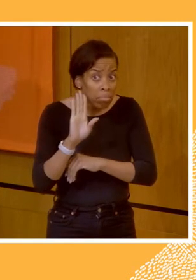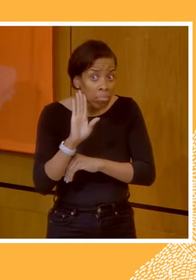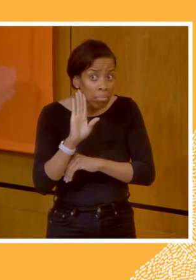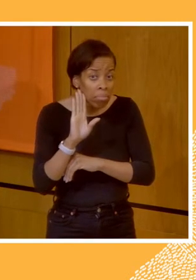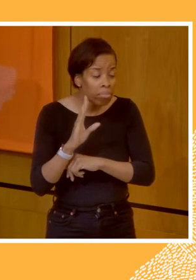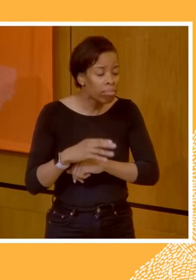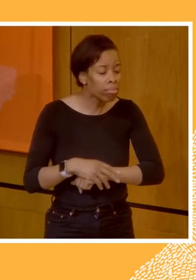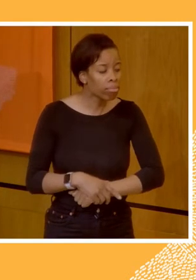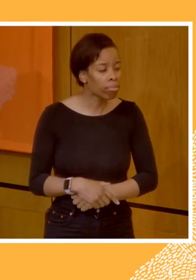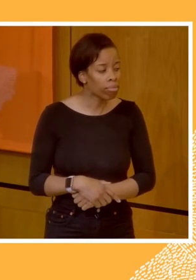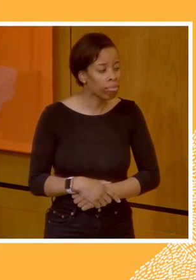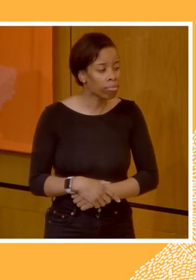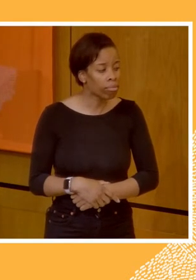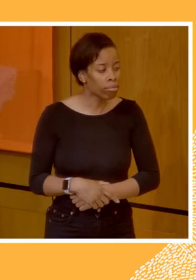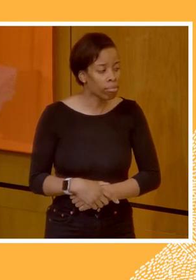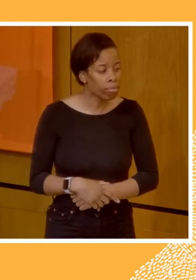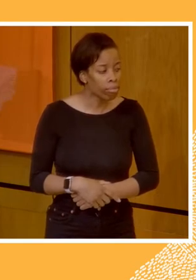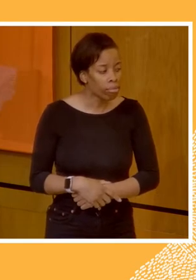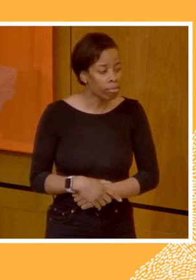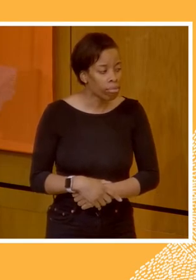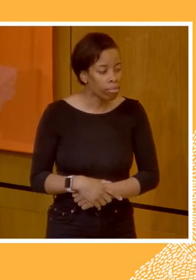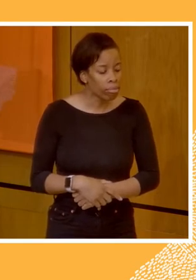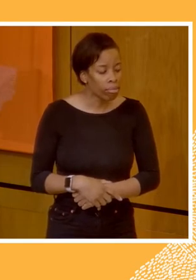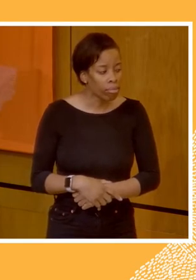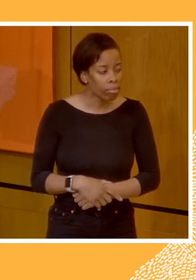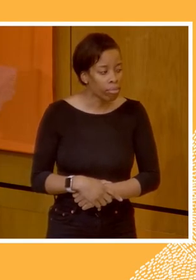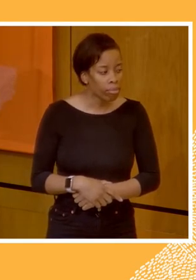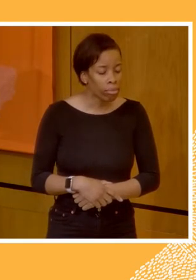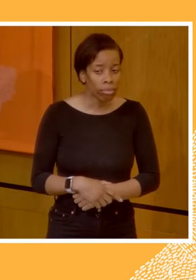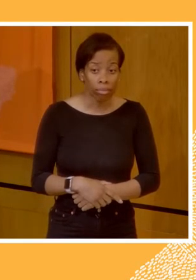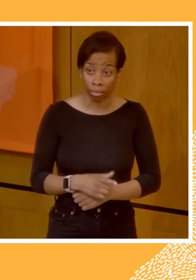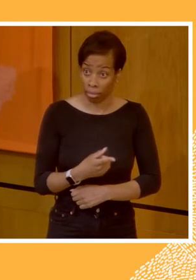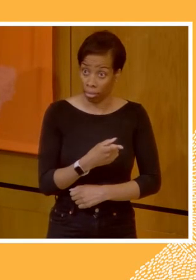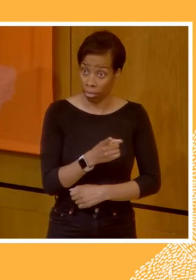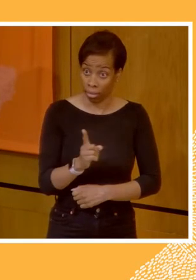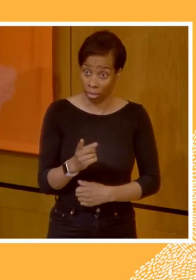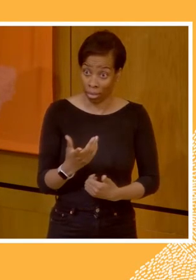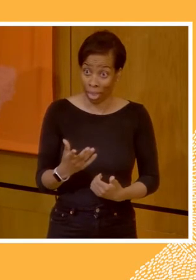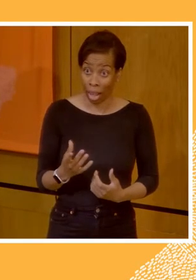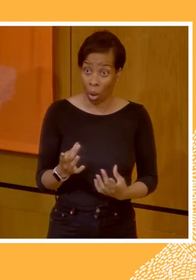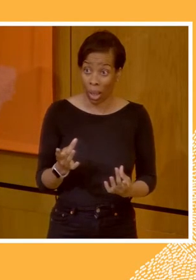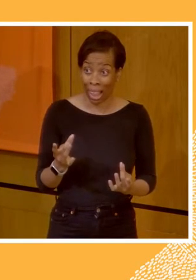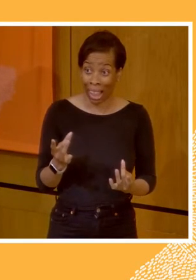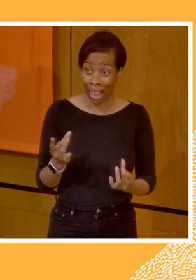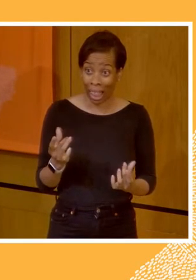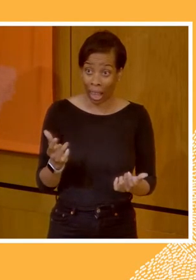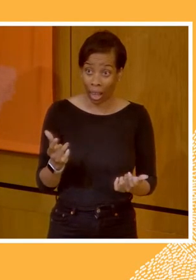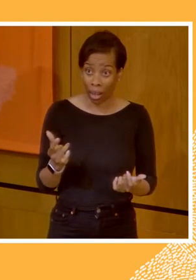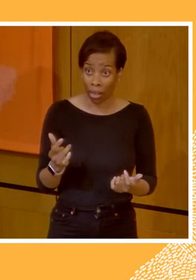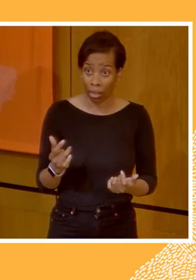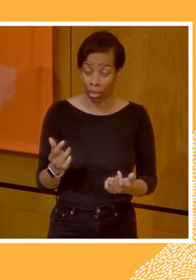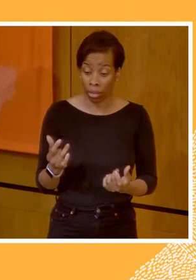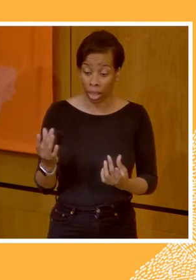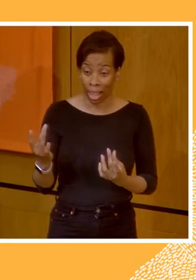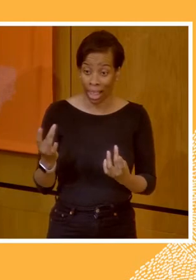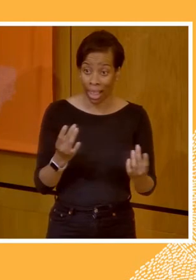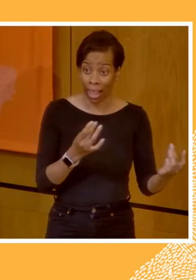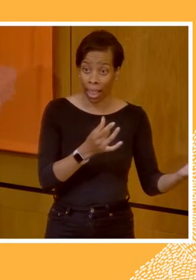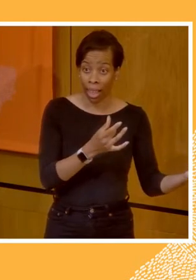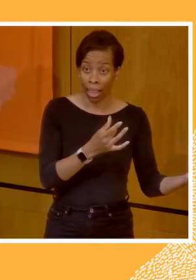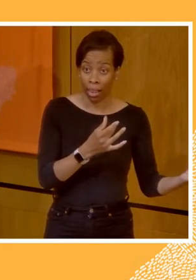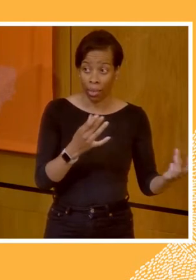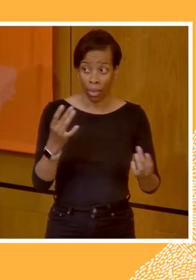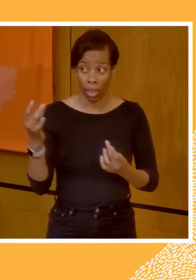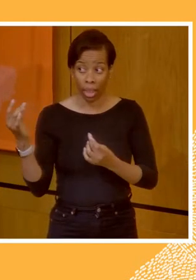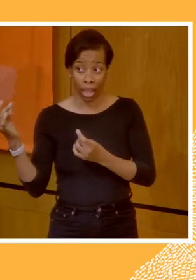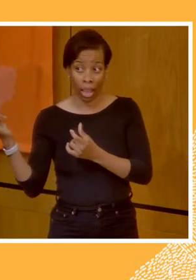And then what we're going to do is I'd like you to click your fingers and move them slowly across the front of your face so that they pass